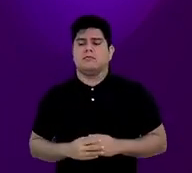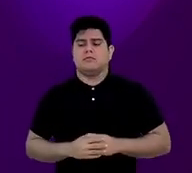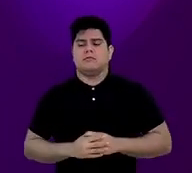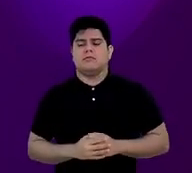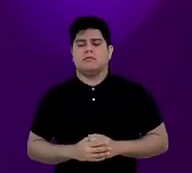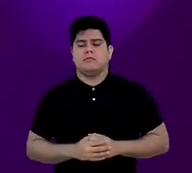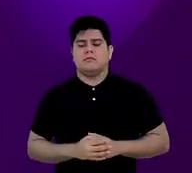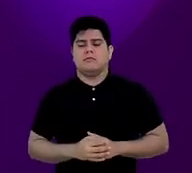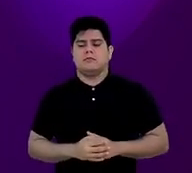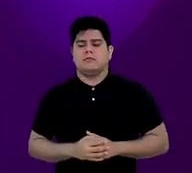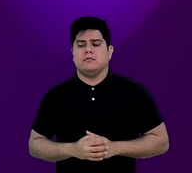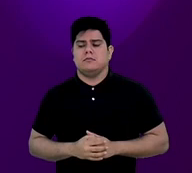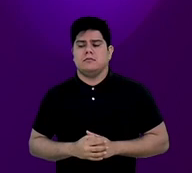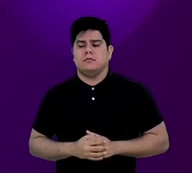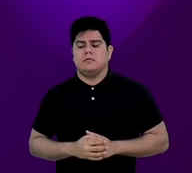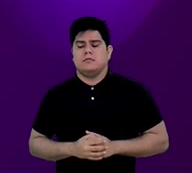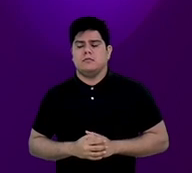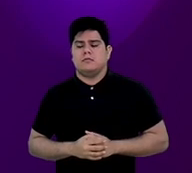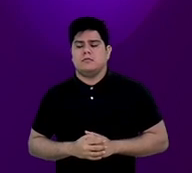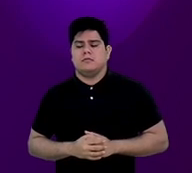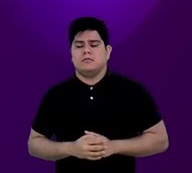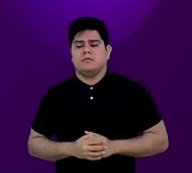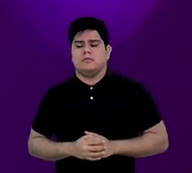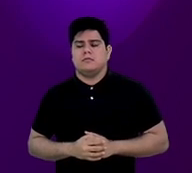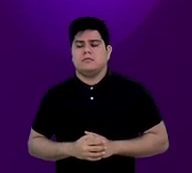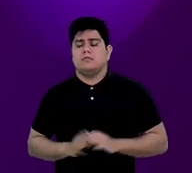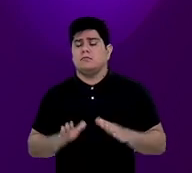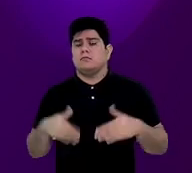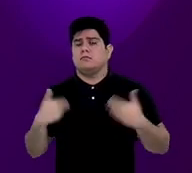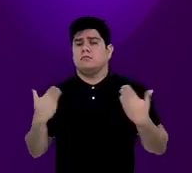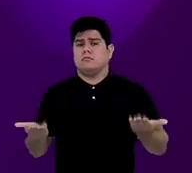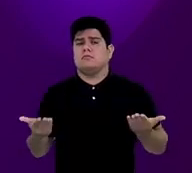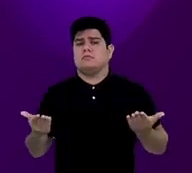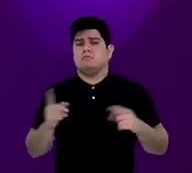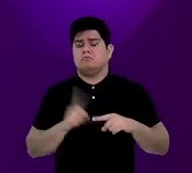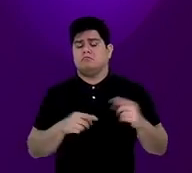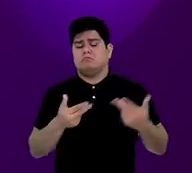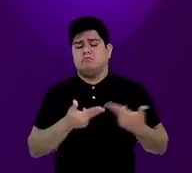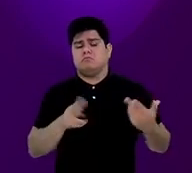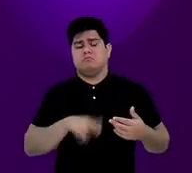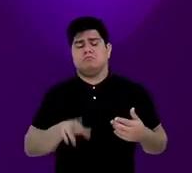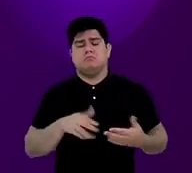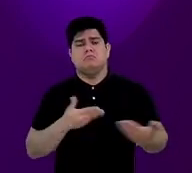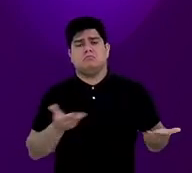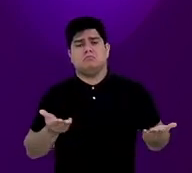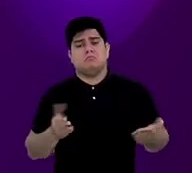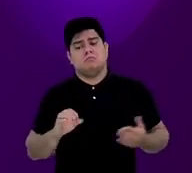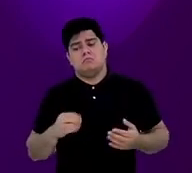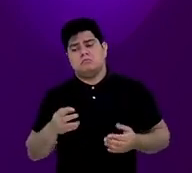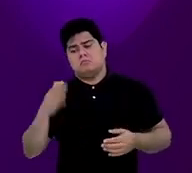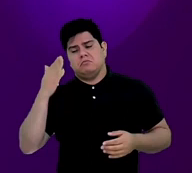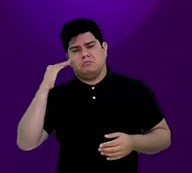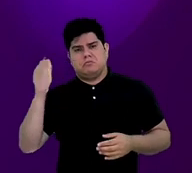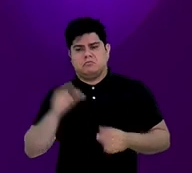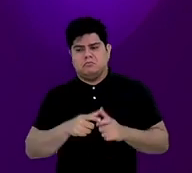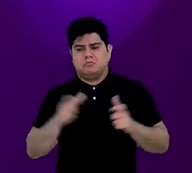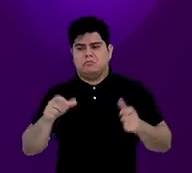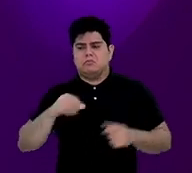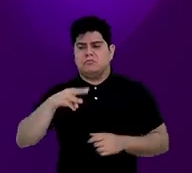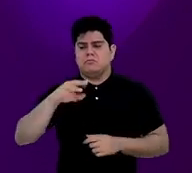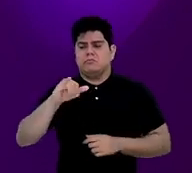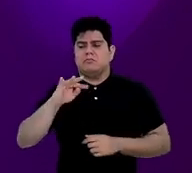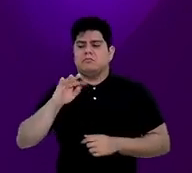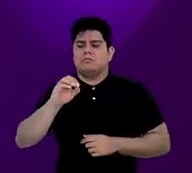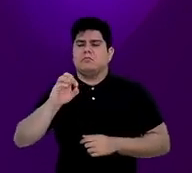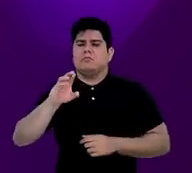Now the mechanisms, the most popular mechanism involves the mitochondria, and here you see the respiratory chain